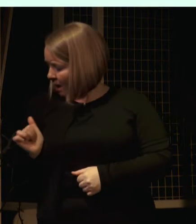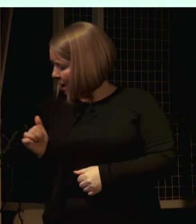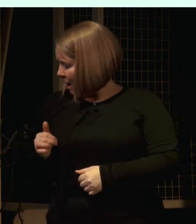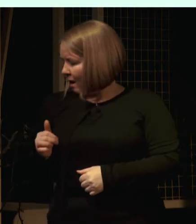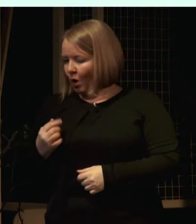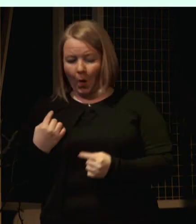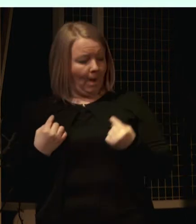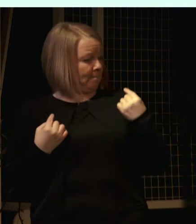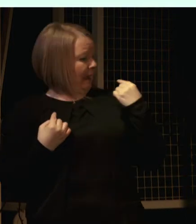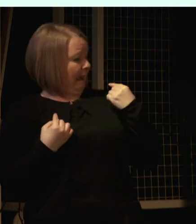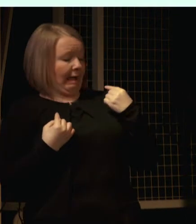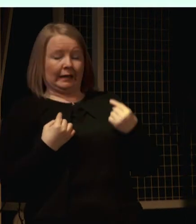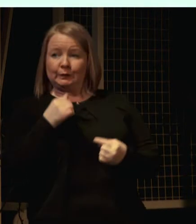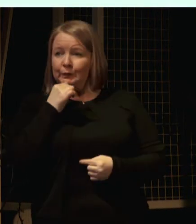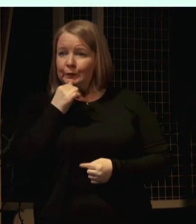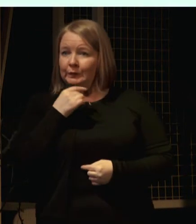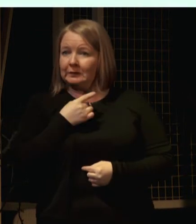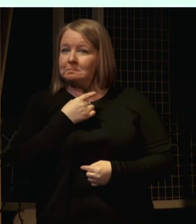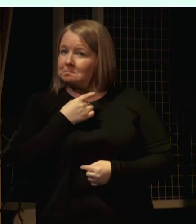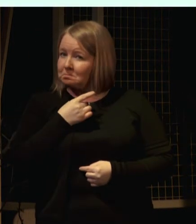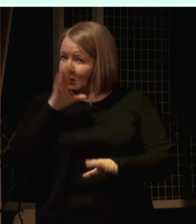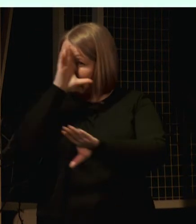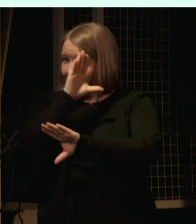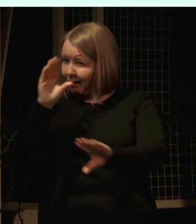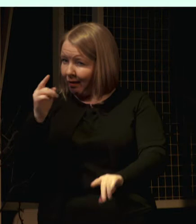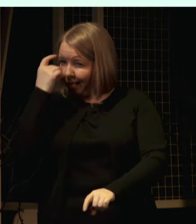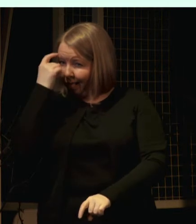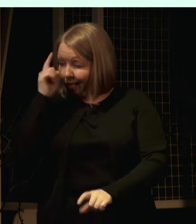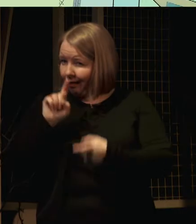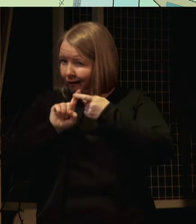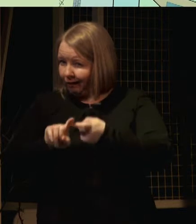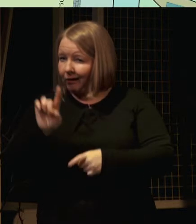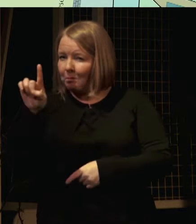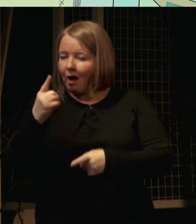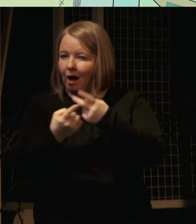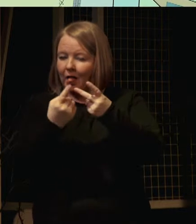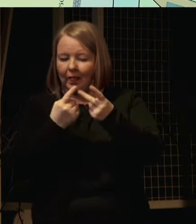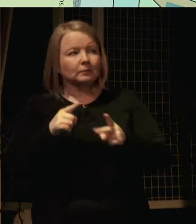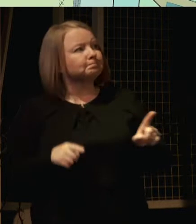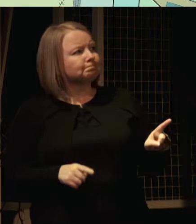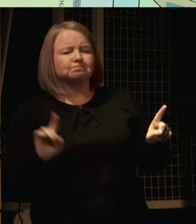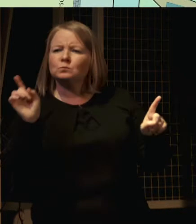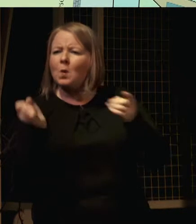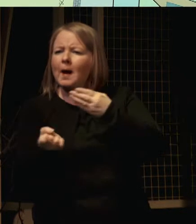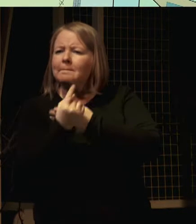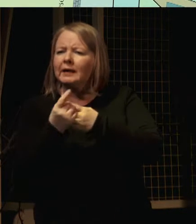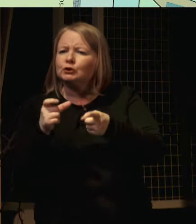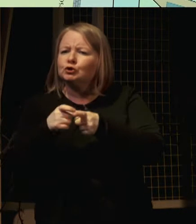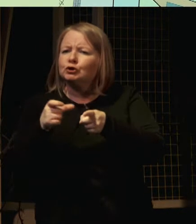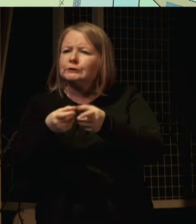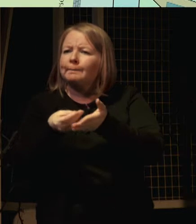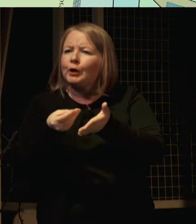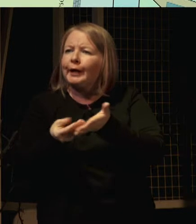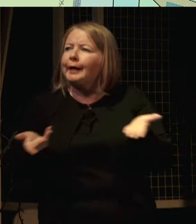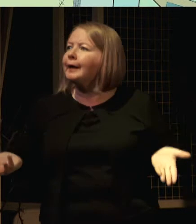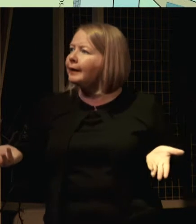Or behind you, for that matter. But we'll leave you with that thought. There's another mystery we want to talk to you about. What the hell happened to all Dundee's money? I know, you're